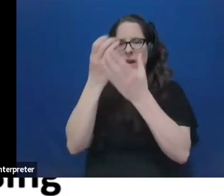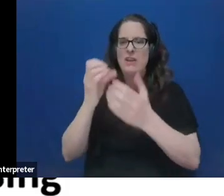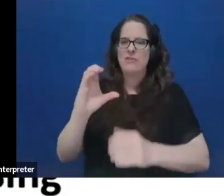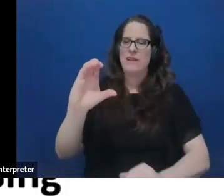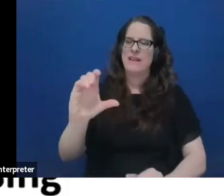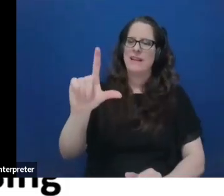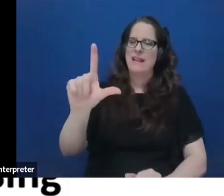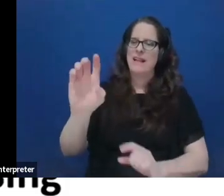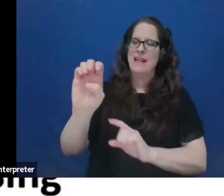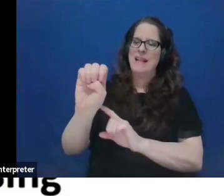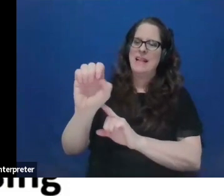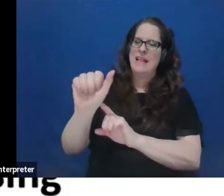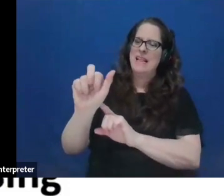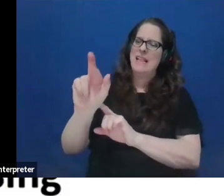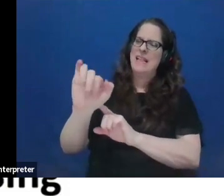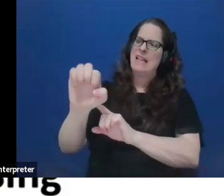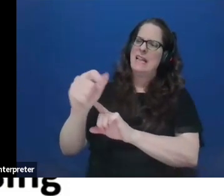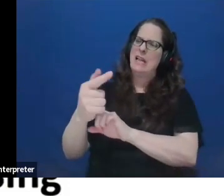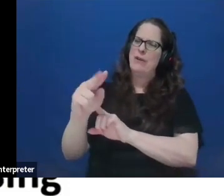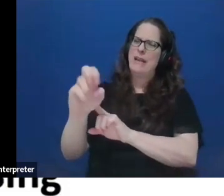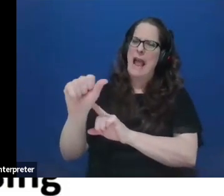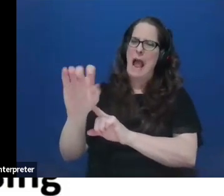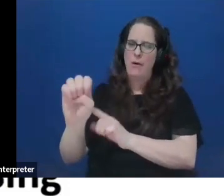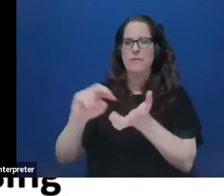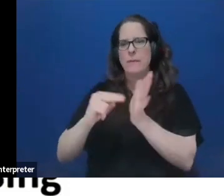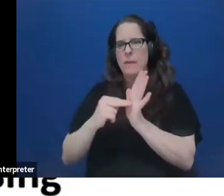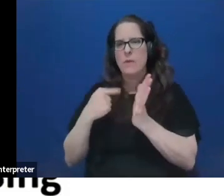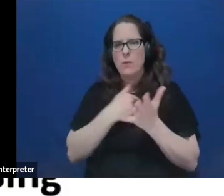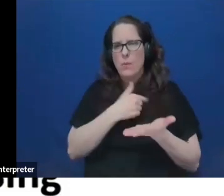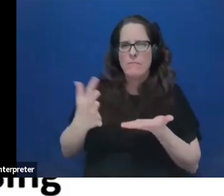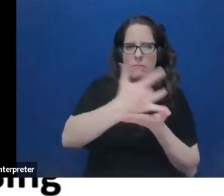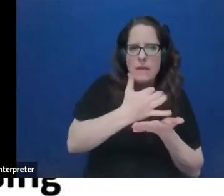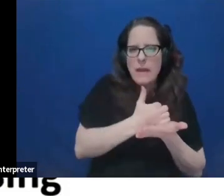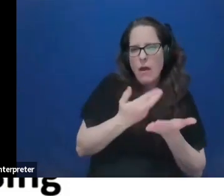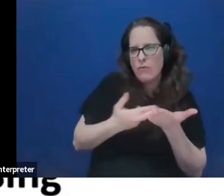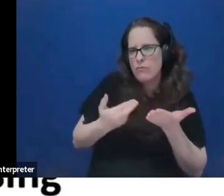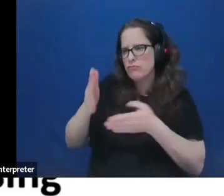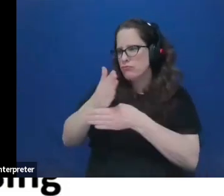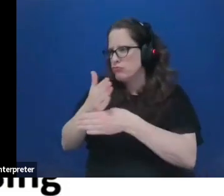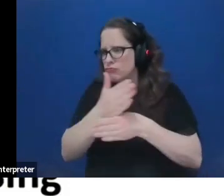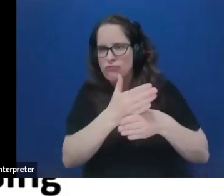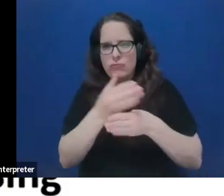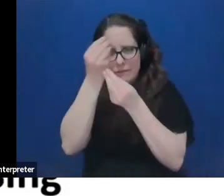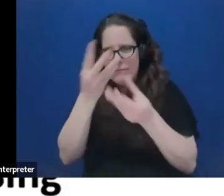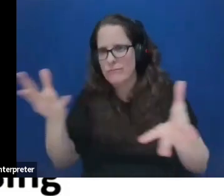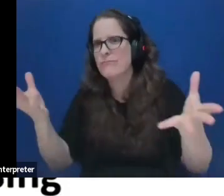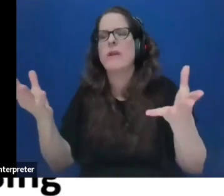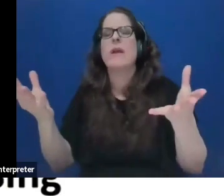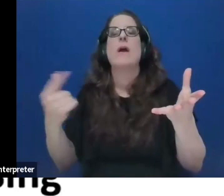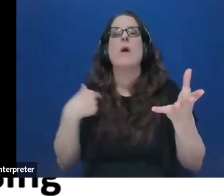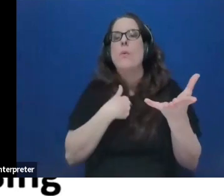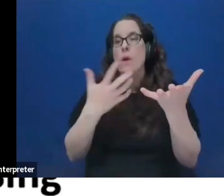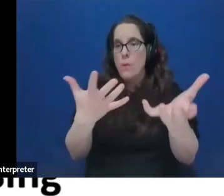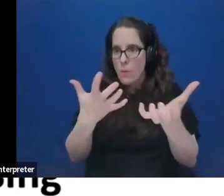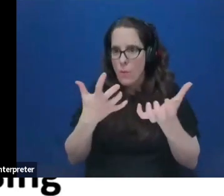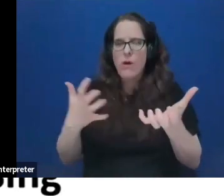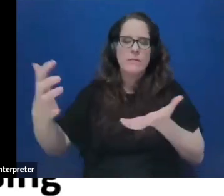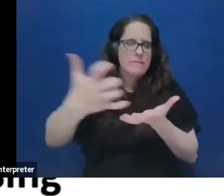agreed to do when it started, and is a big part of my job as director of communications for individuals with IDD and their